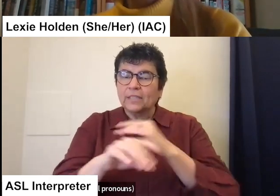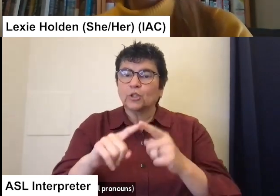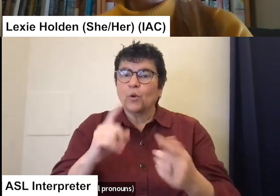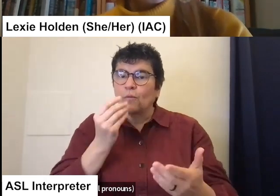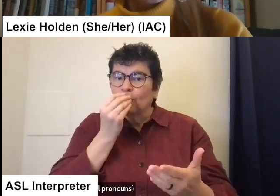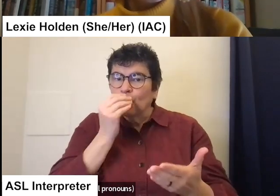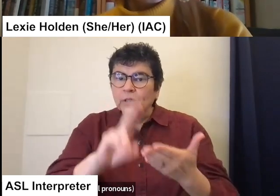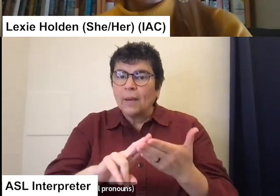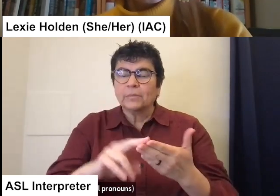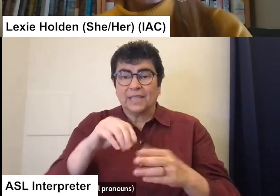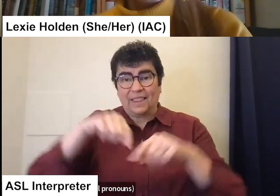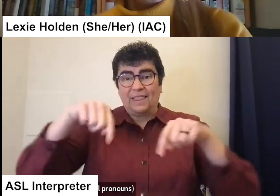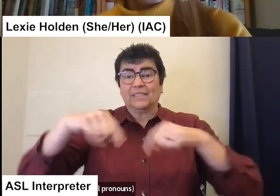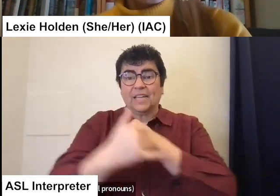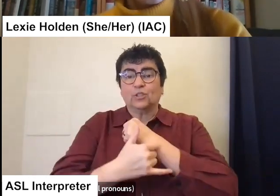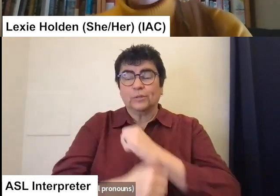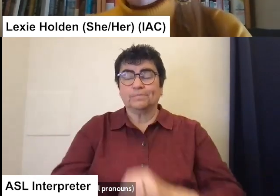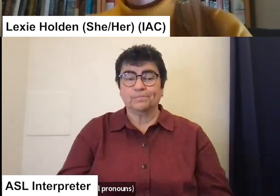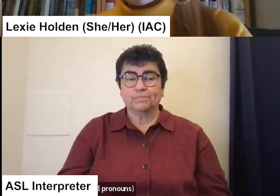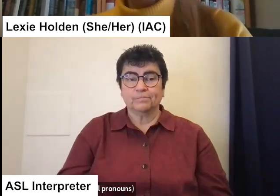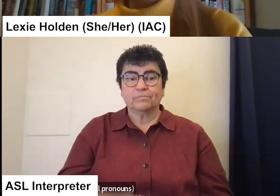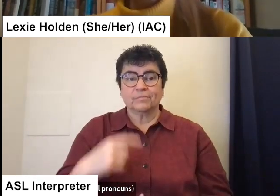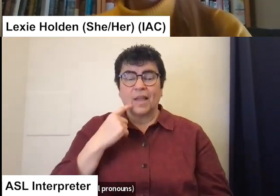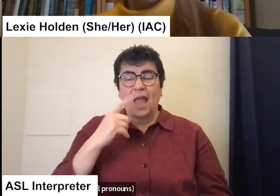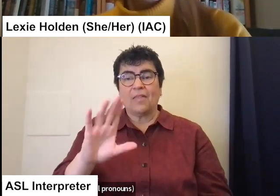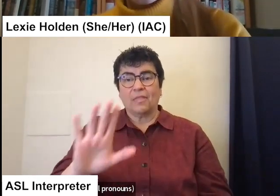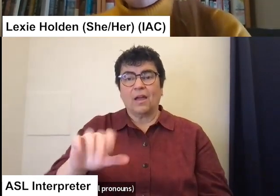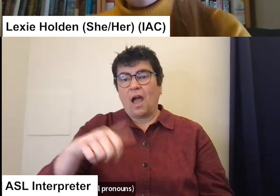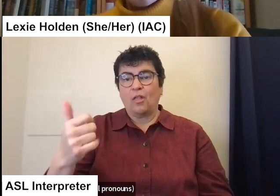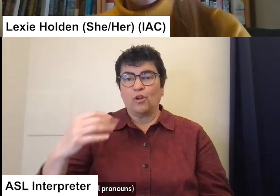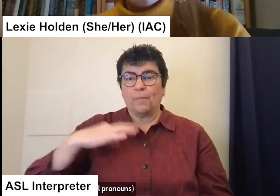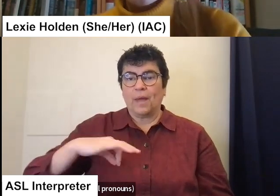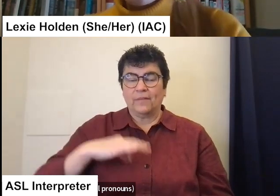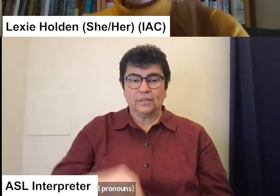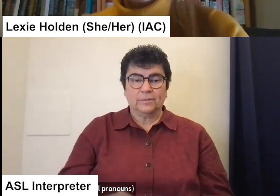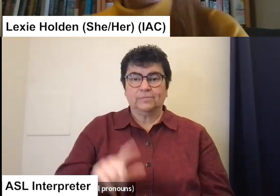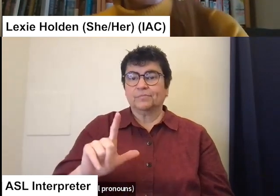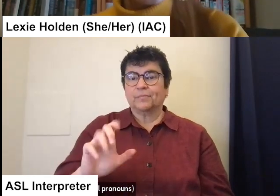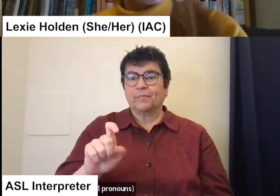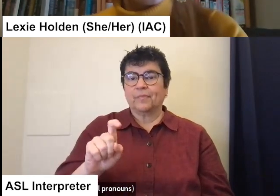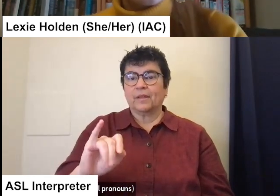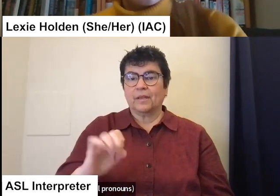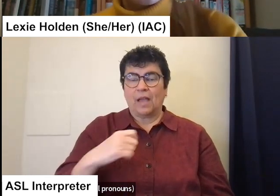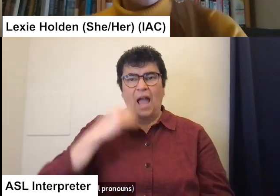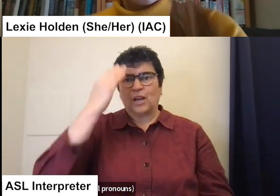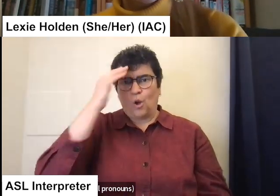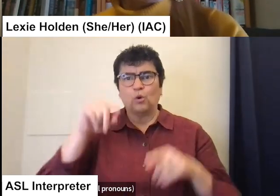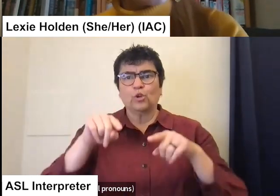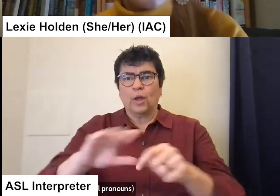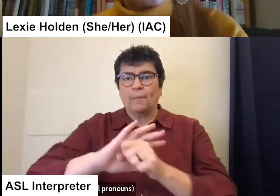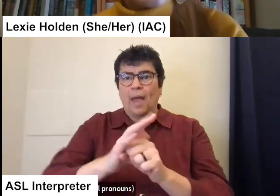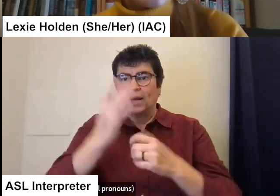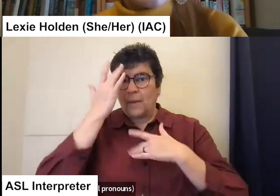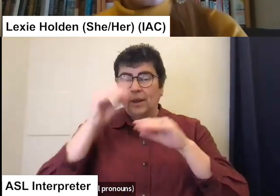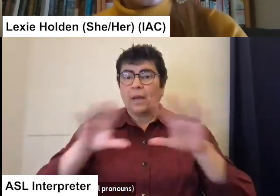stamps in this country and other social benefits. Absolutely. I know that during the pandemic, many